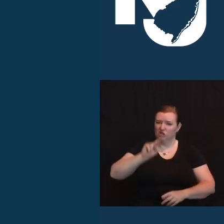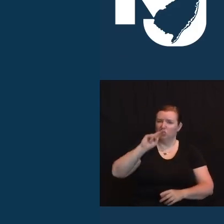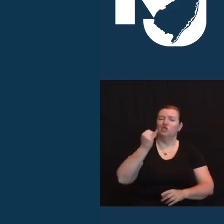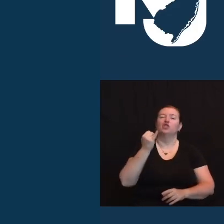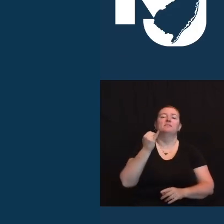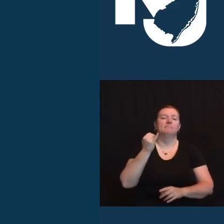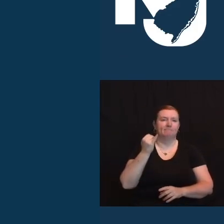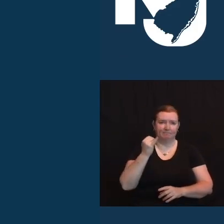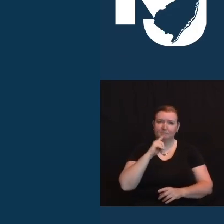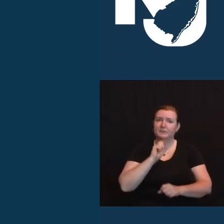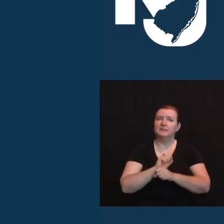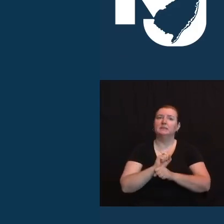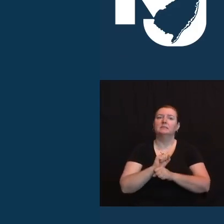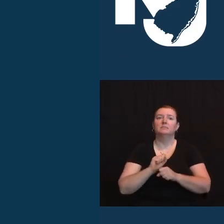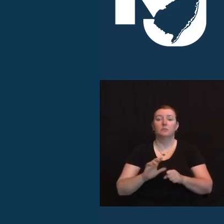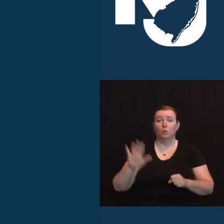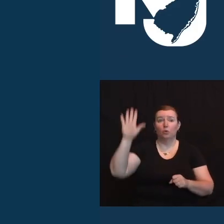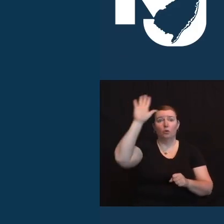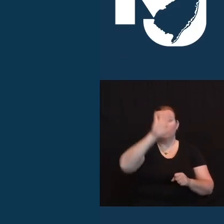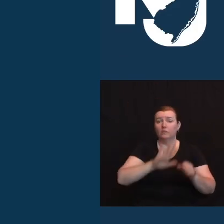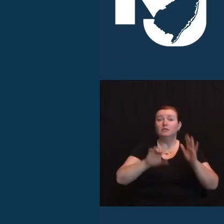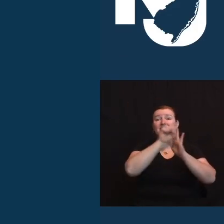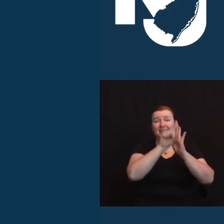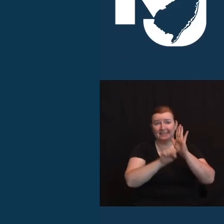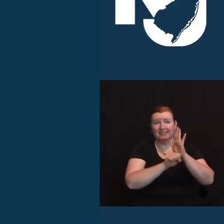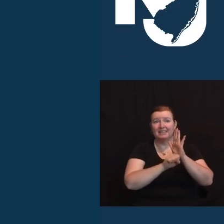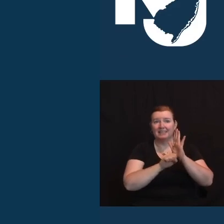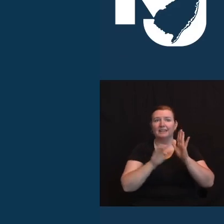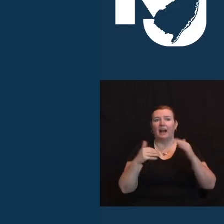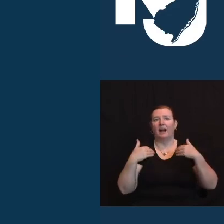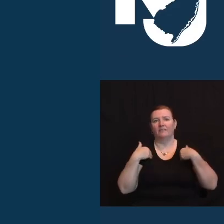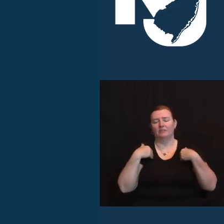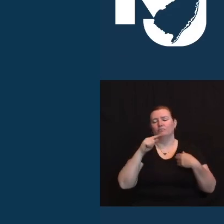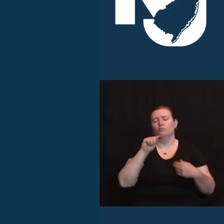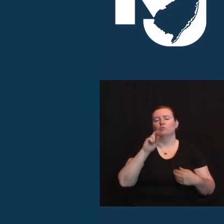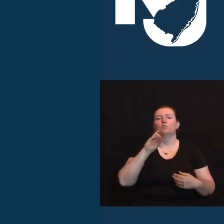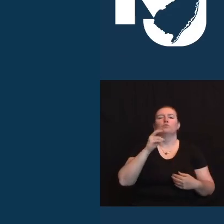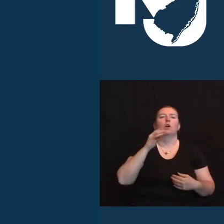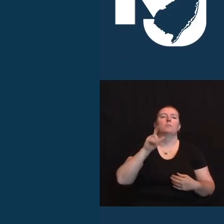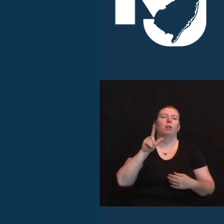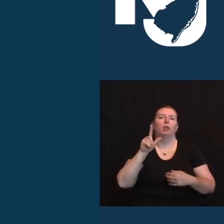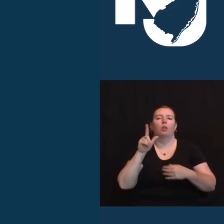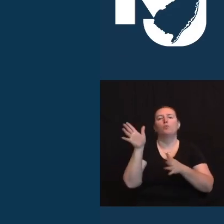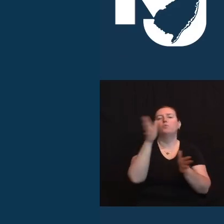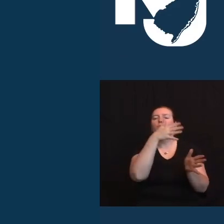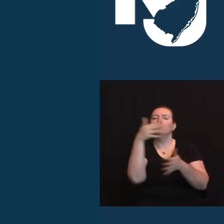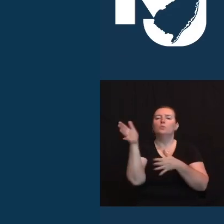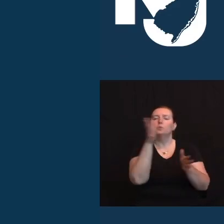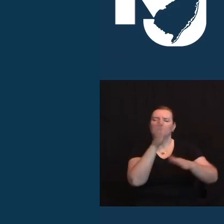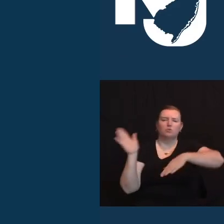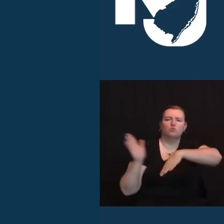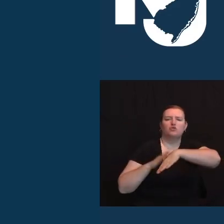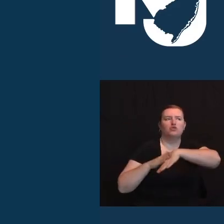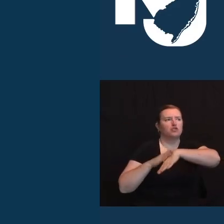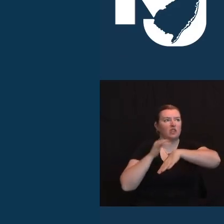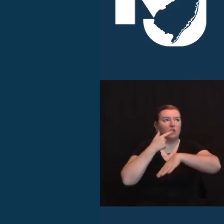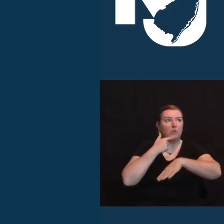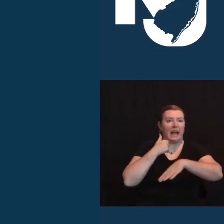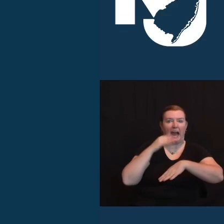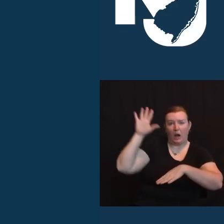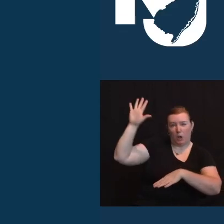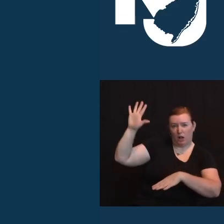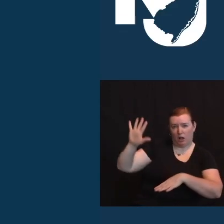The entire state is currently under a tropical storm warning and a flash flood watch. And Pat, you'll add some